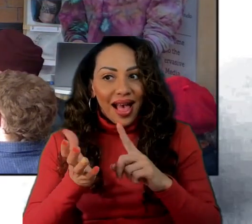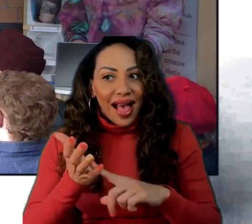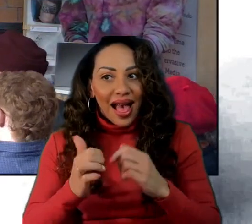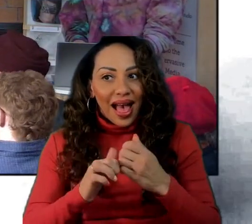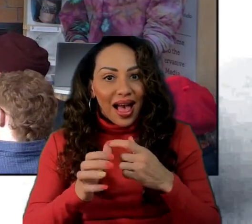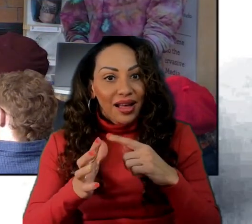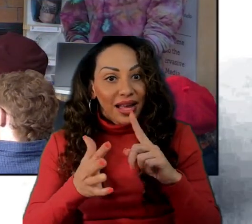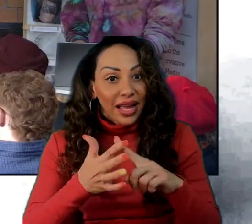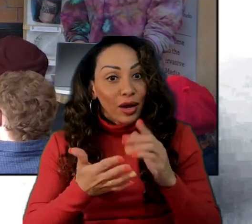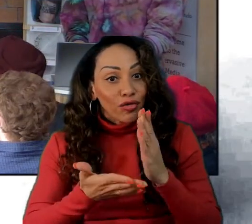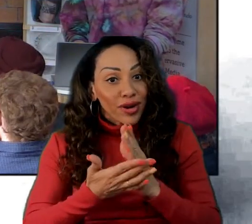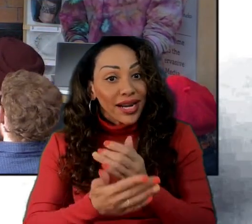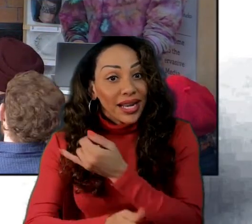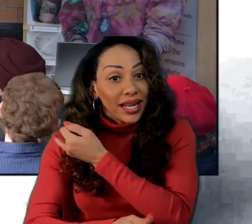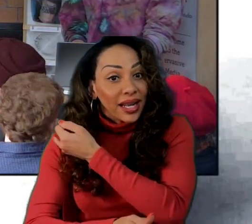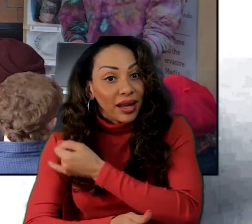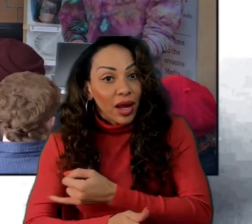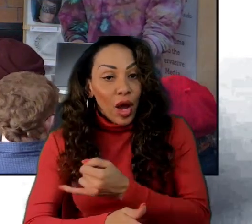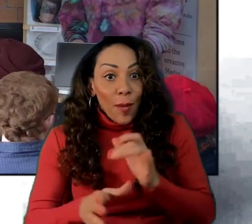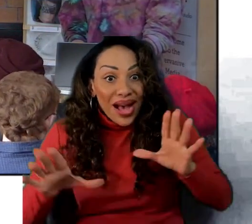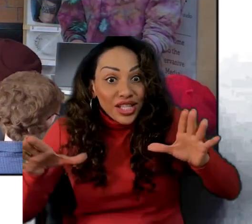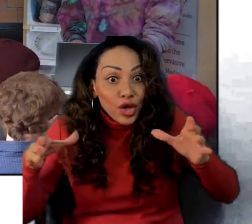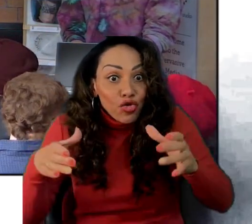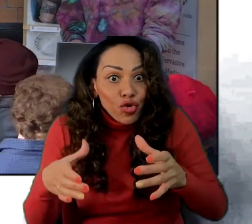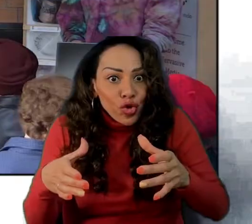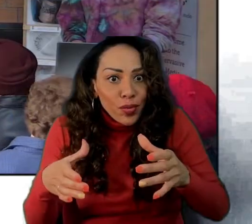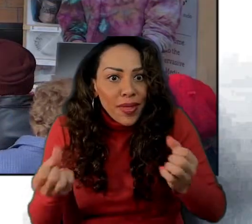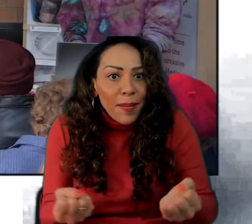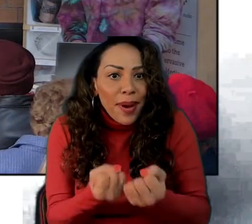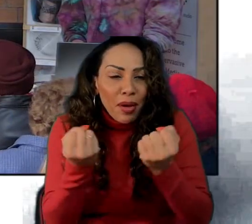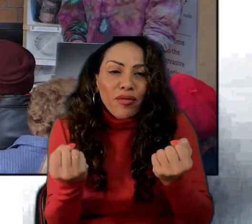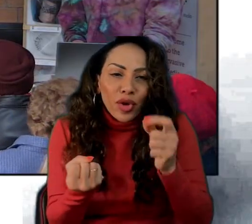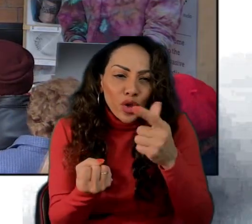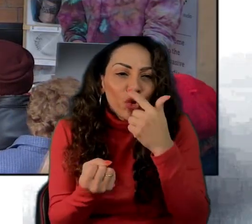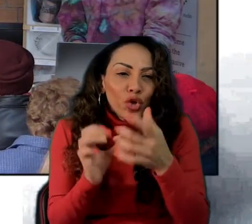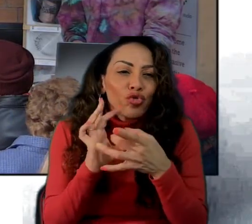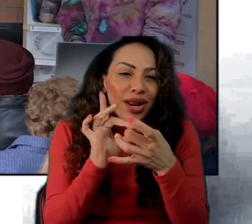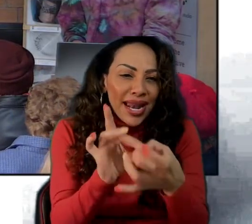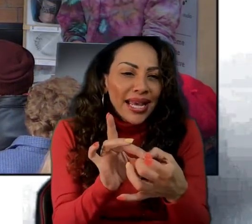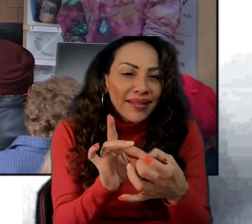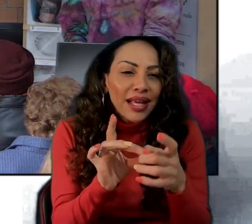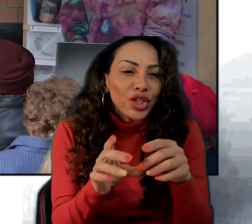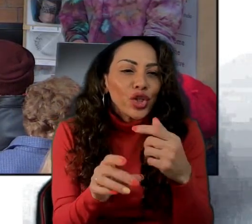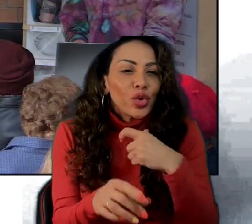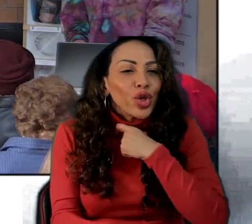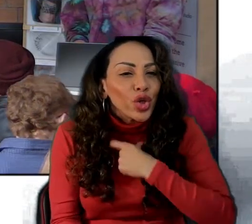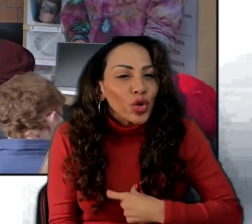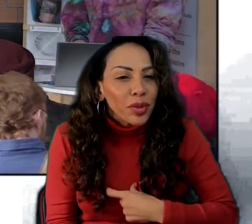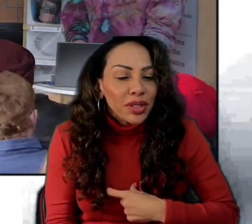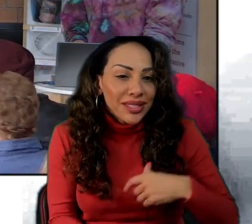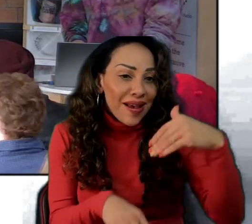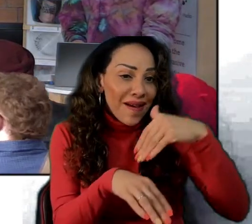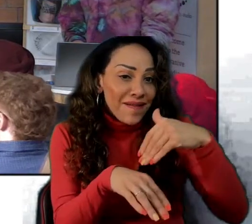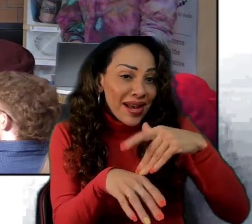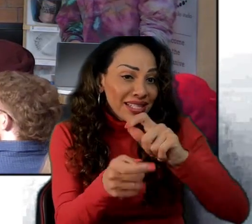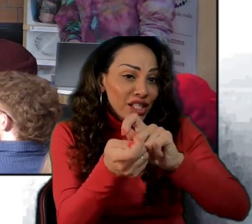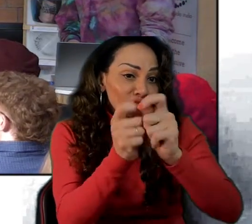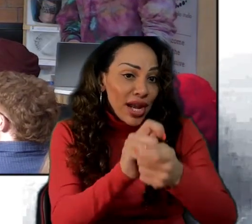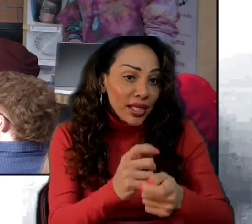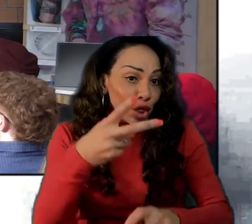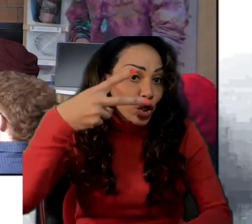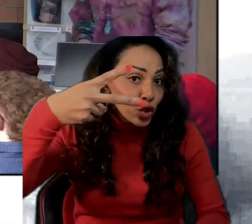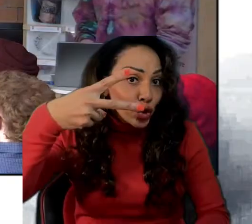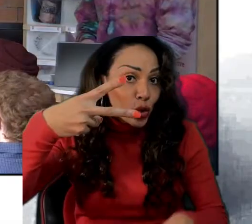fragile but collectively powerful. You can relate that to human beings and affecting change as well. I've got two questions. One is, what's